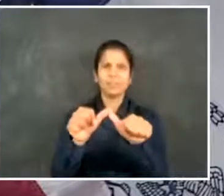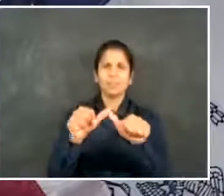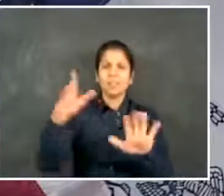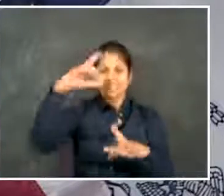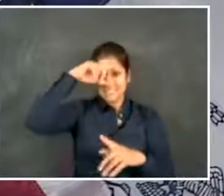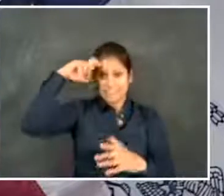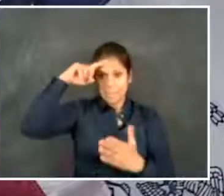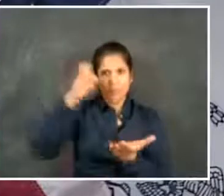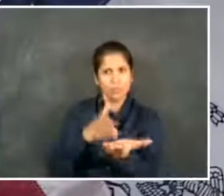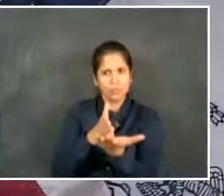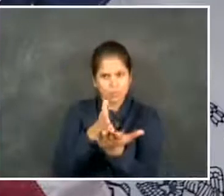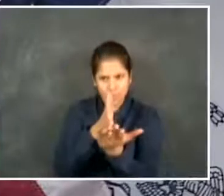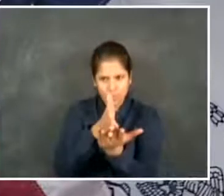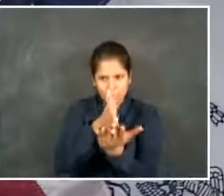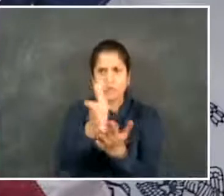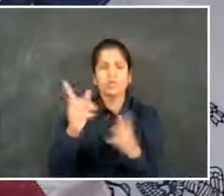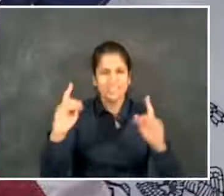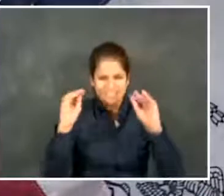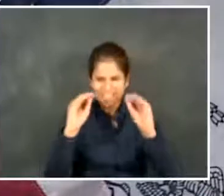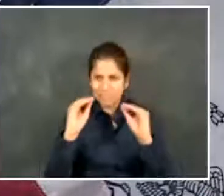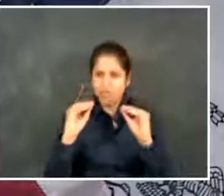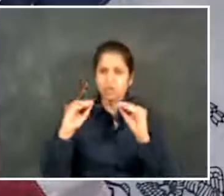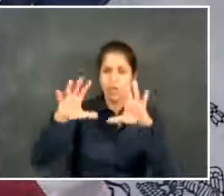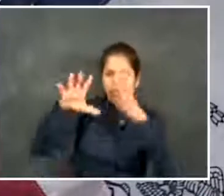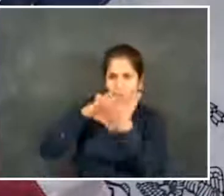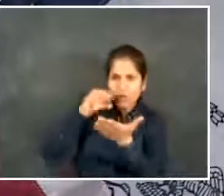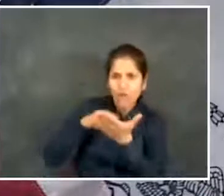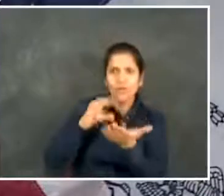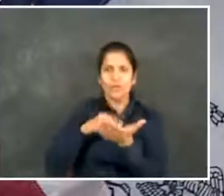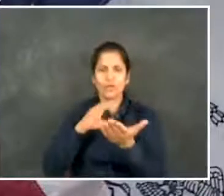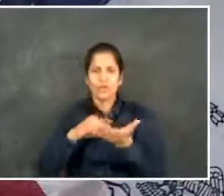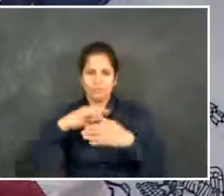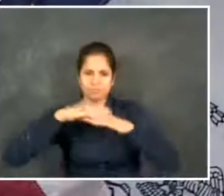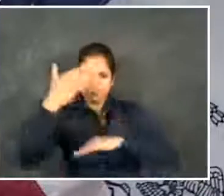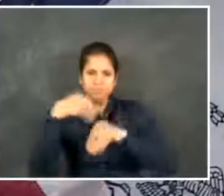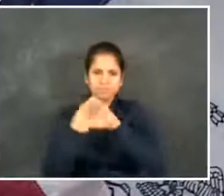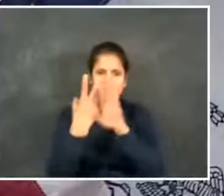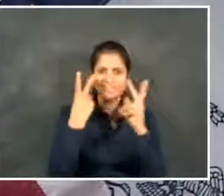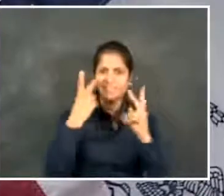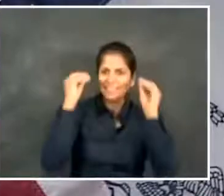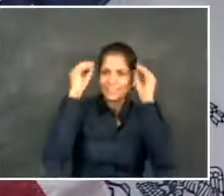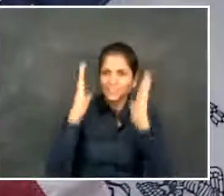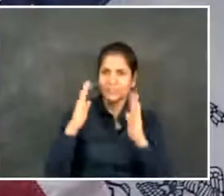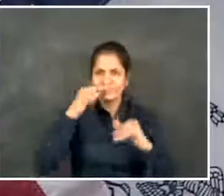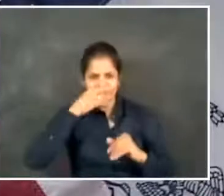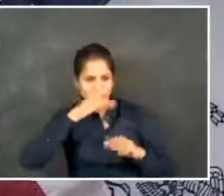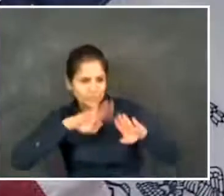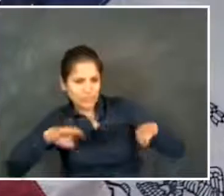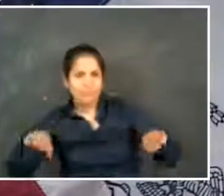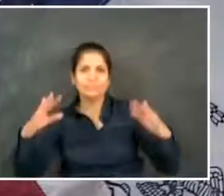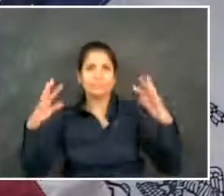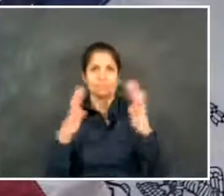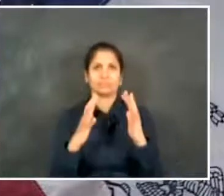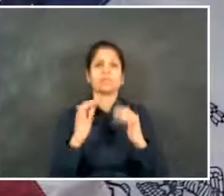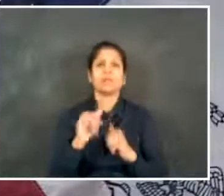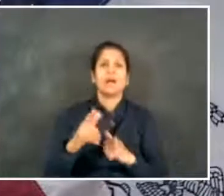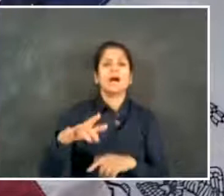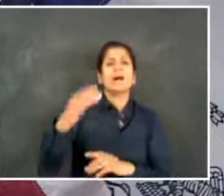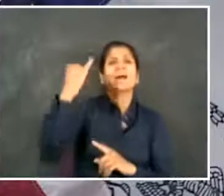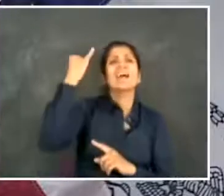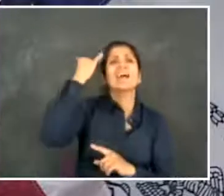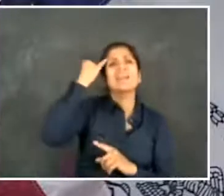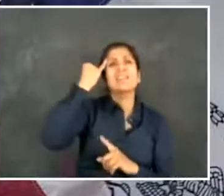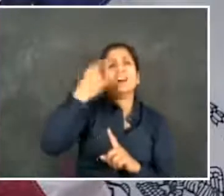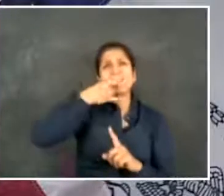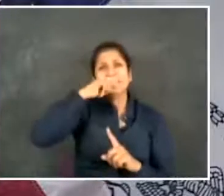the school year. They've sure had a lot of time on their hands. Juliet, let's face it. Some kids have engaged distance